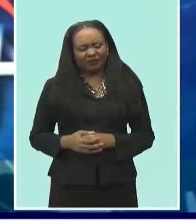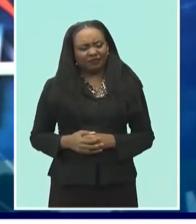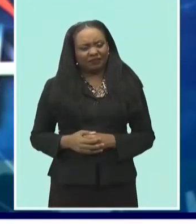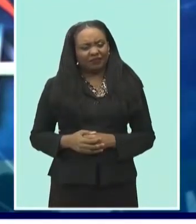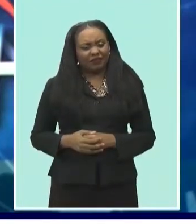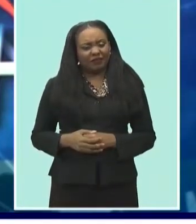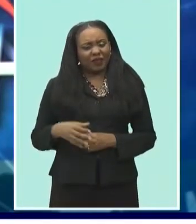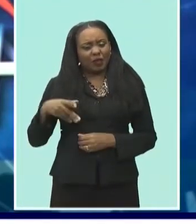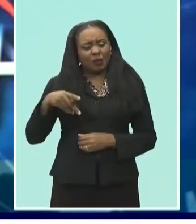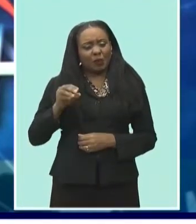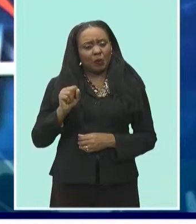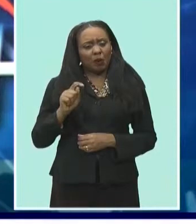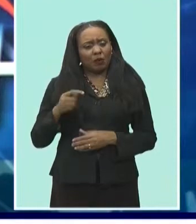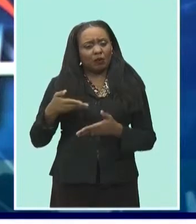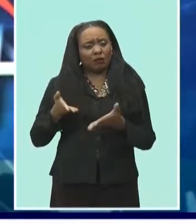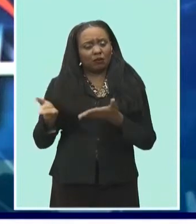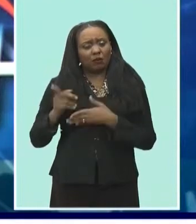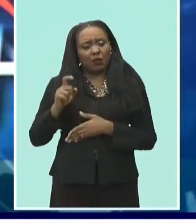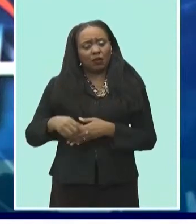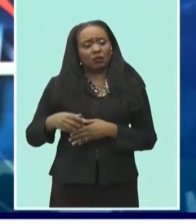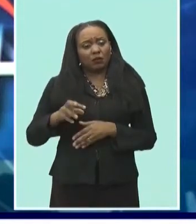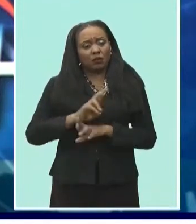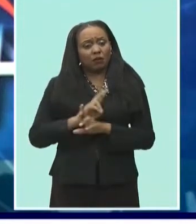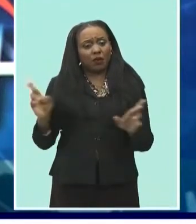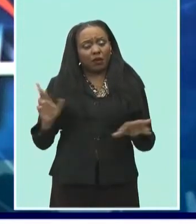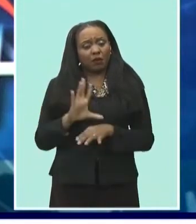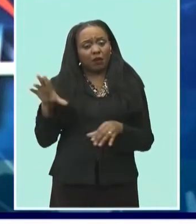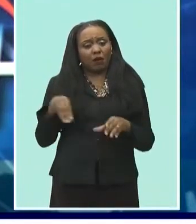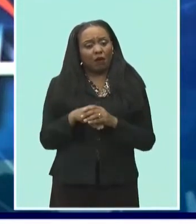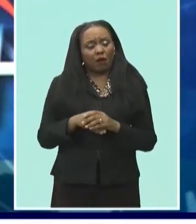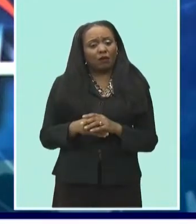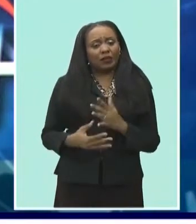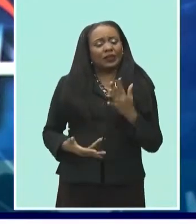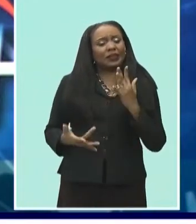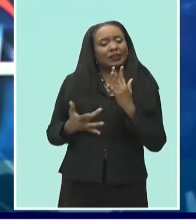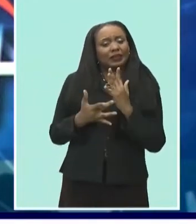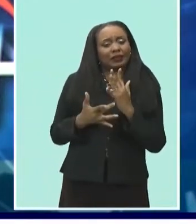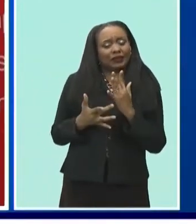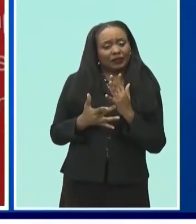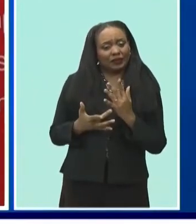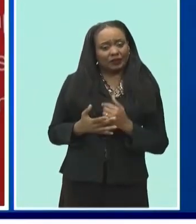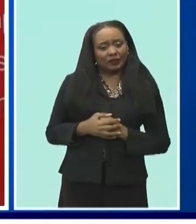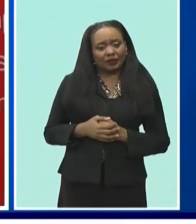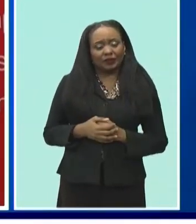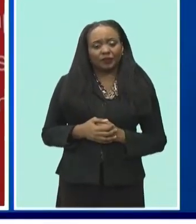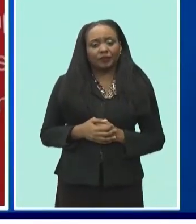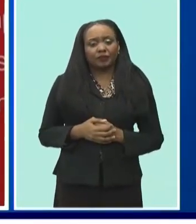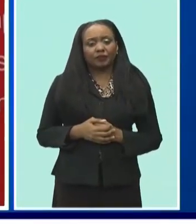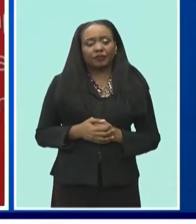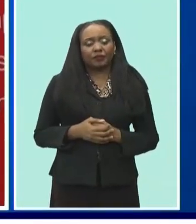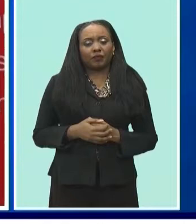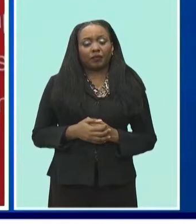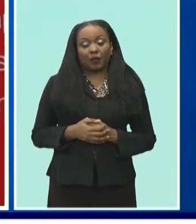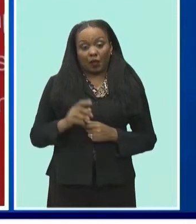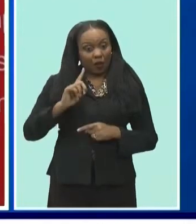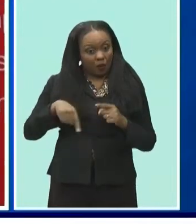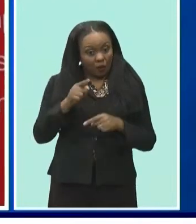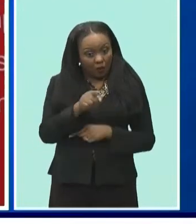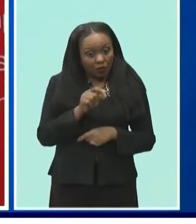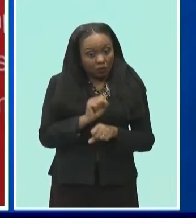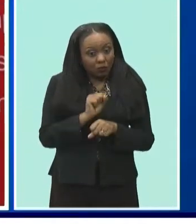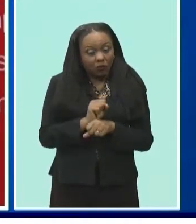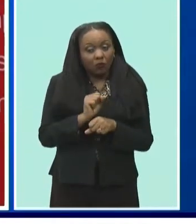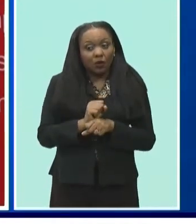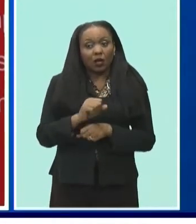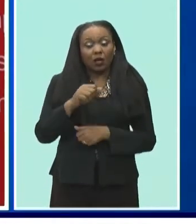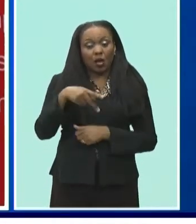be prepared to play a key role in the e-commerce sector. Postal Service operators must realize that